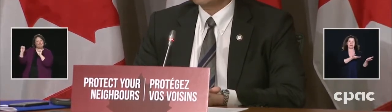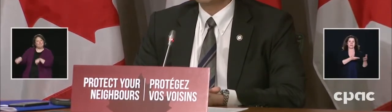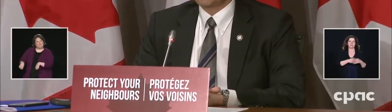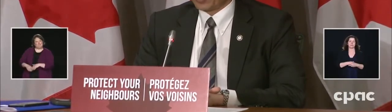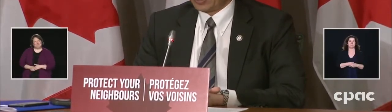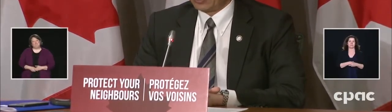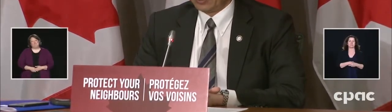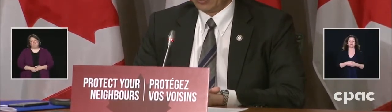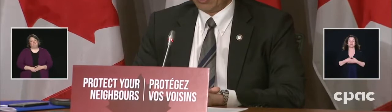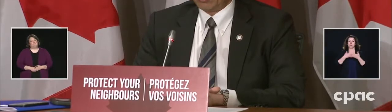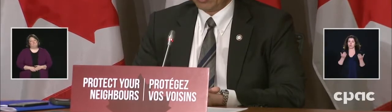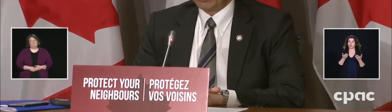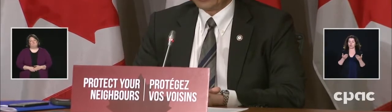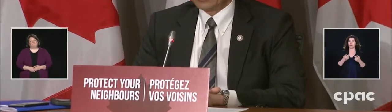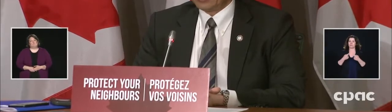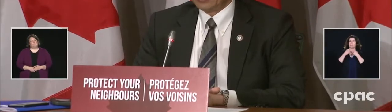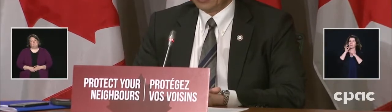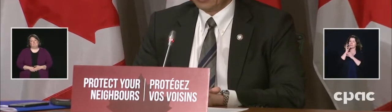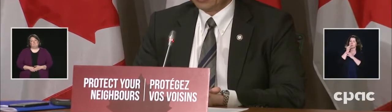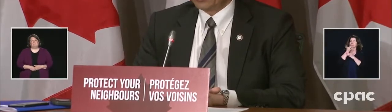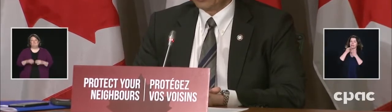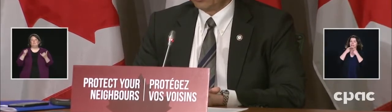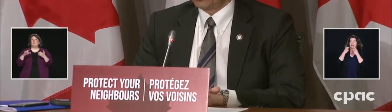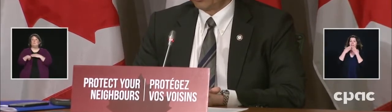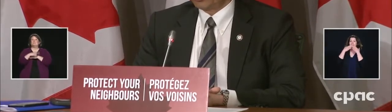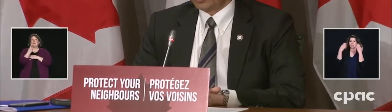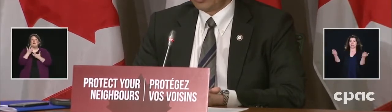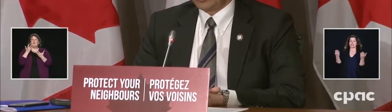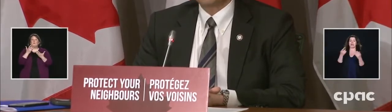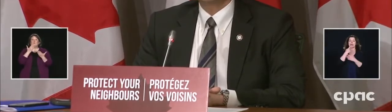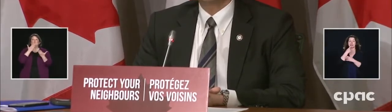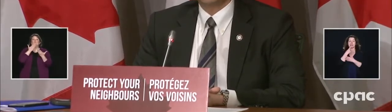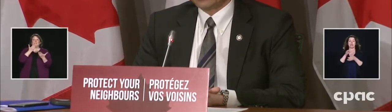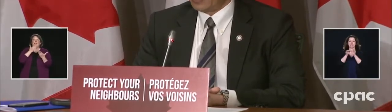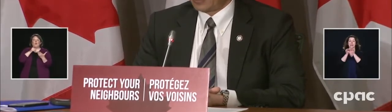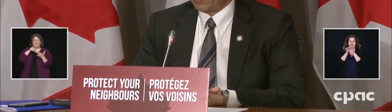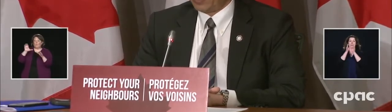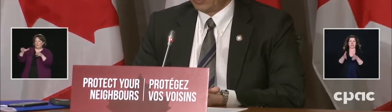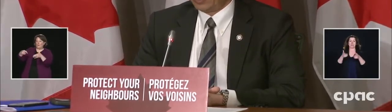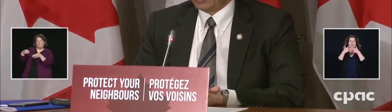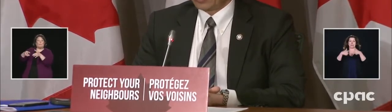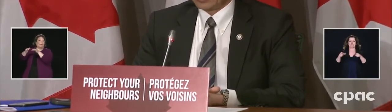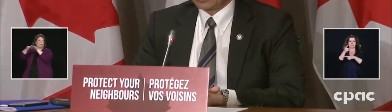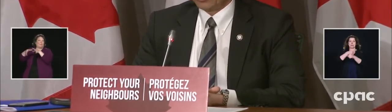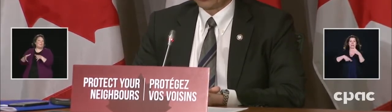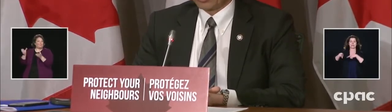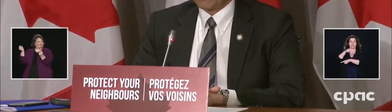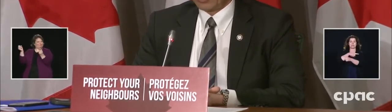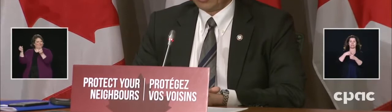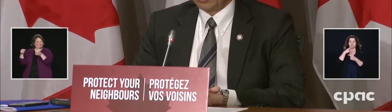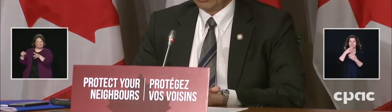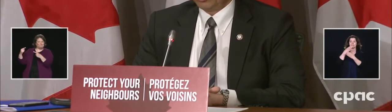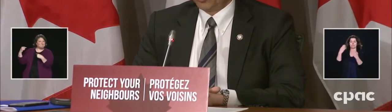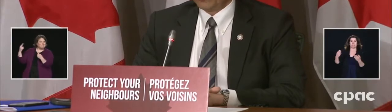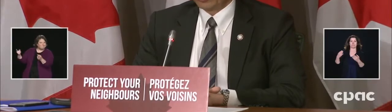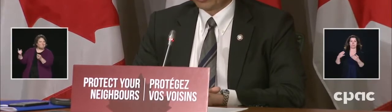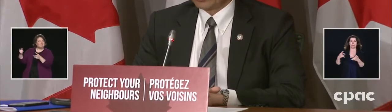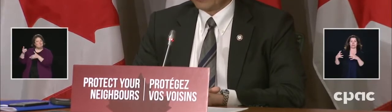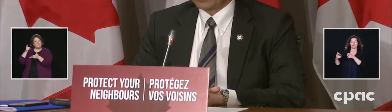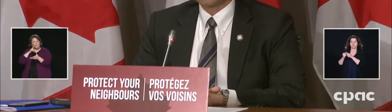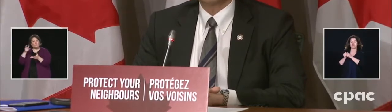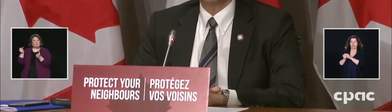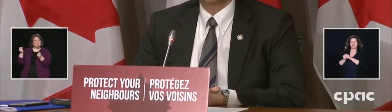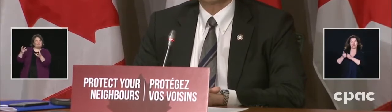tous les interprètes en langue des signes qui sont à nos côtés à toutes les étapes. Grâce à leur travail, nous